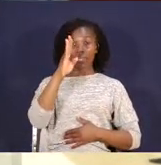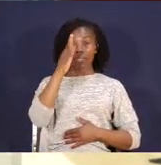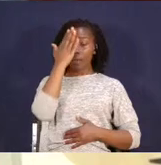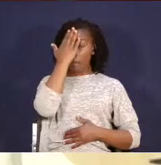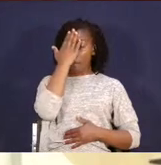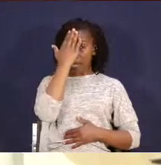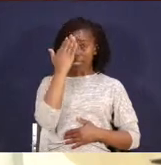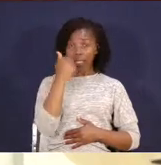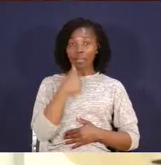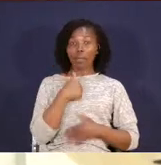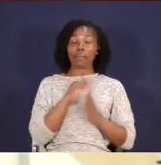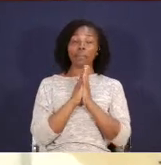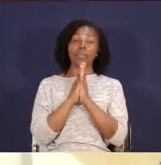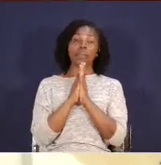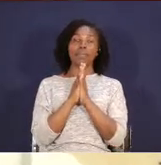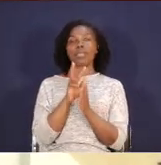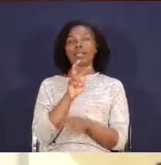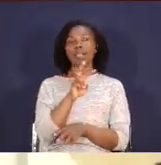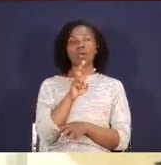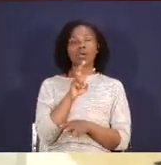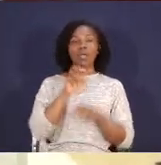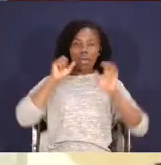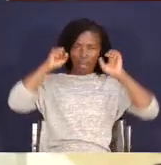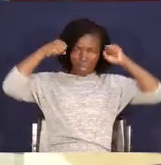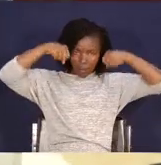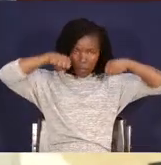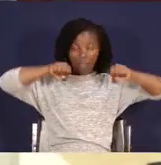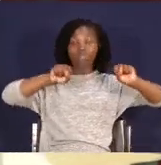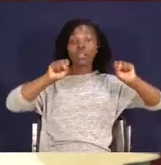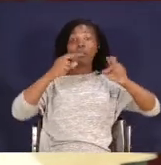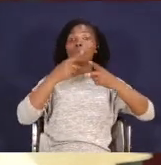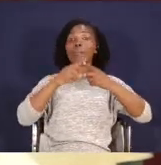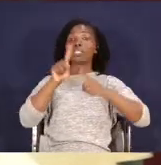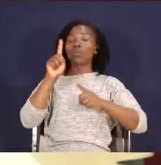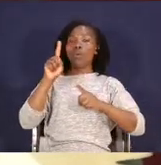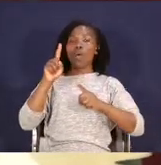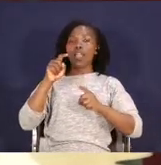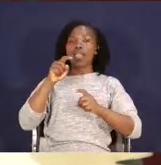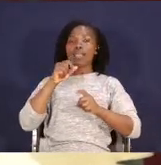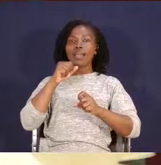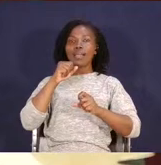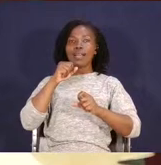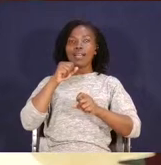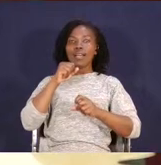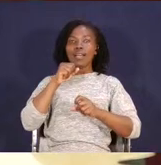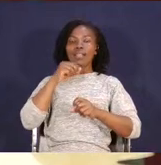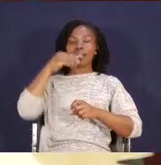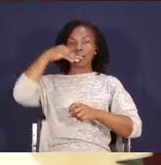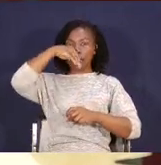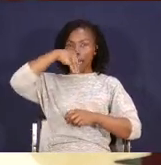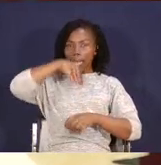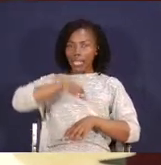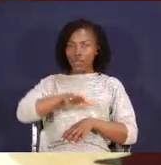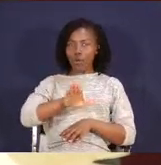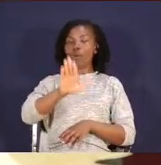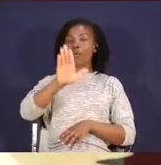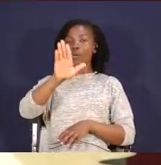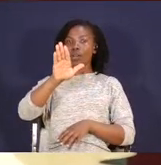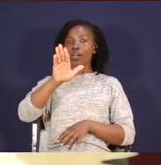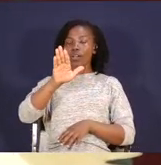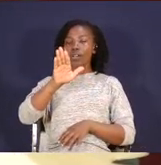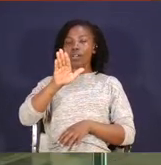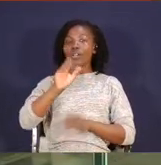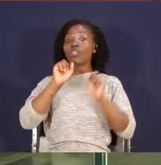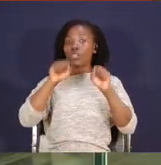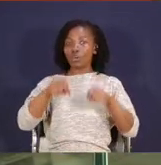know, looking at the buffalo. But the one that really mesmerized me was the rhino. Hiyo ni kionjo, so that you